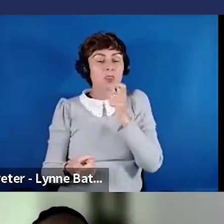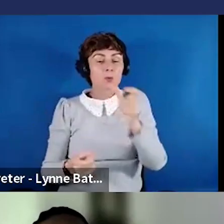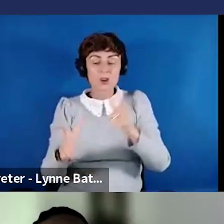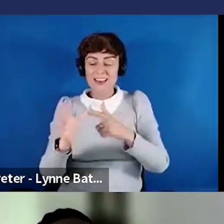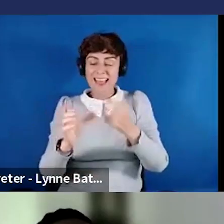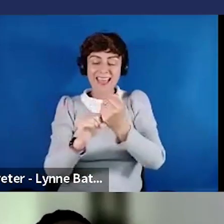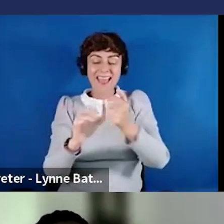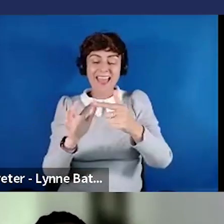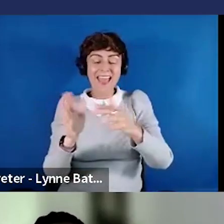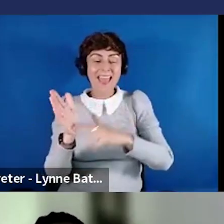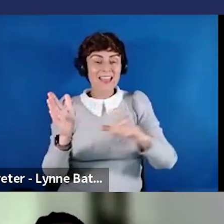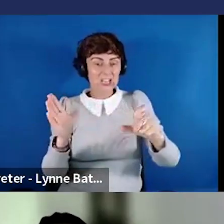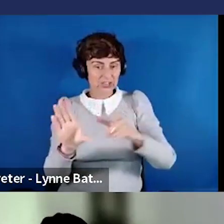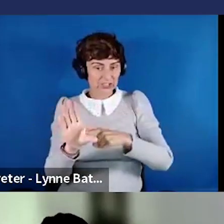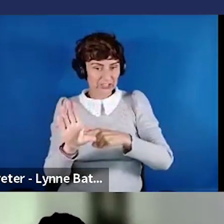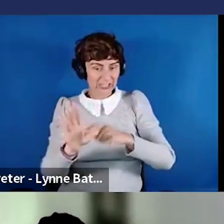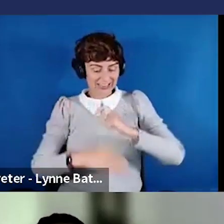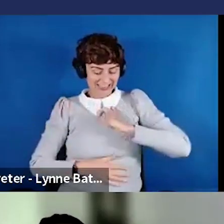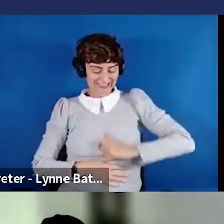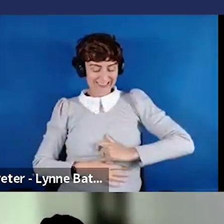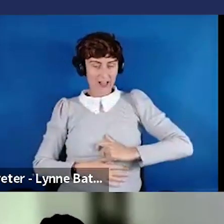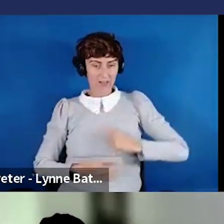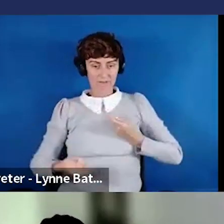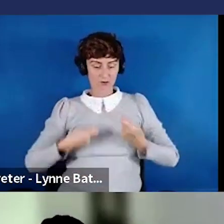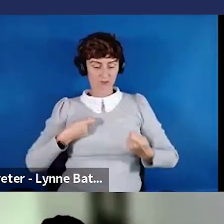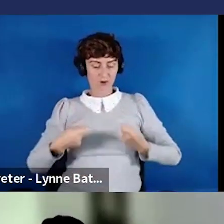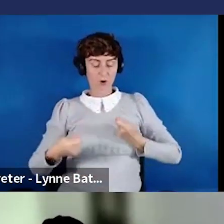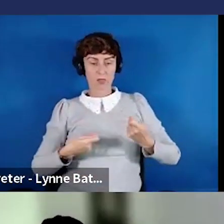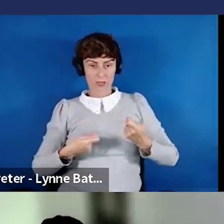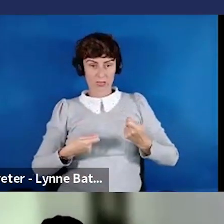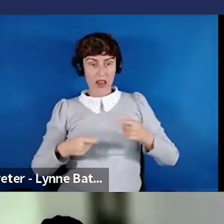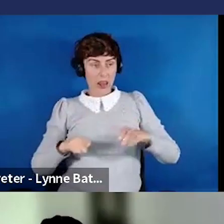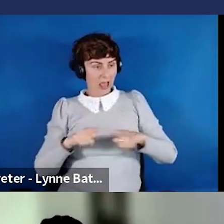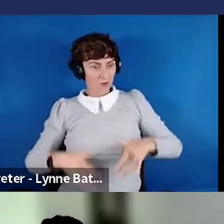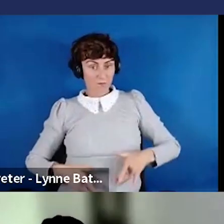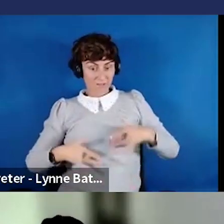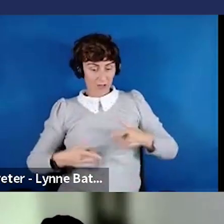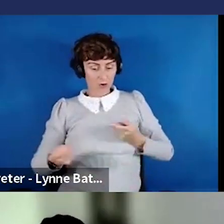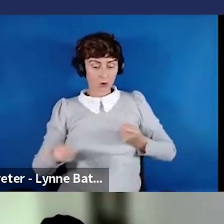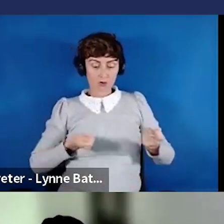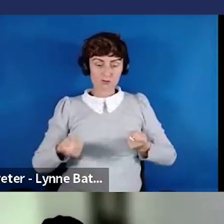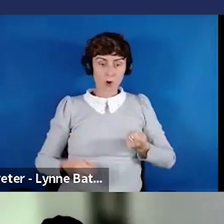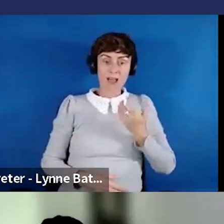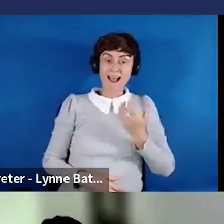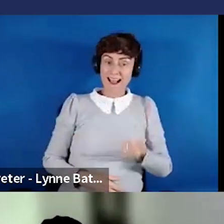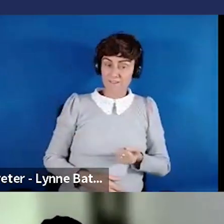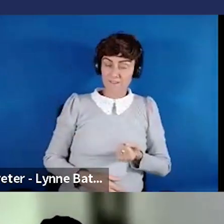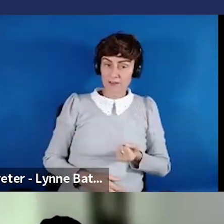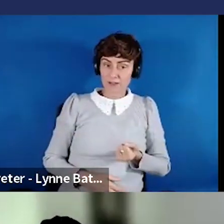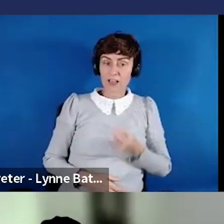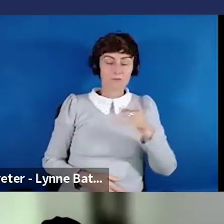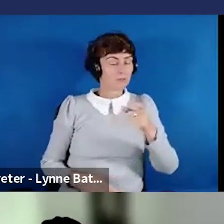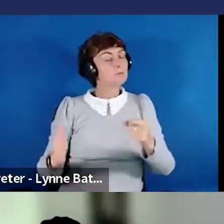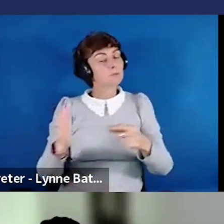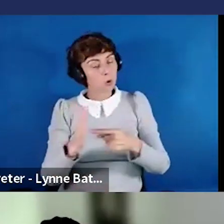in terms of our mental health, and having some kind of feeling that we're in control over what happens to us and what we can do to make